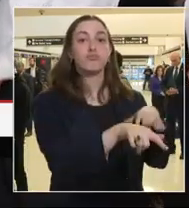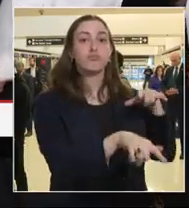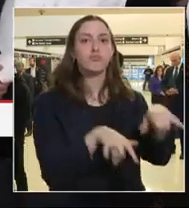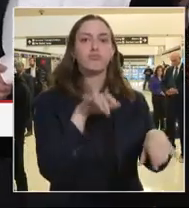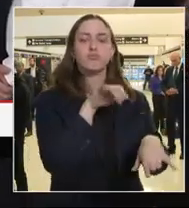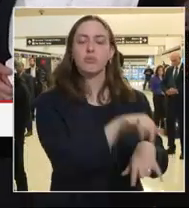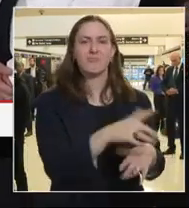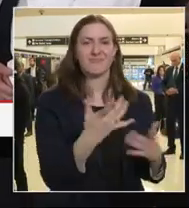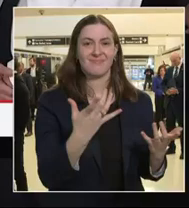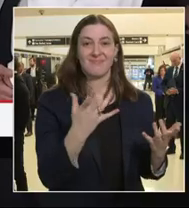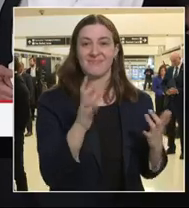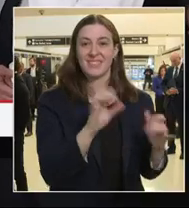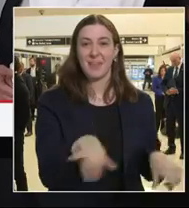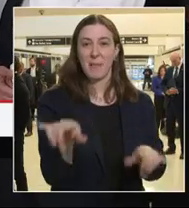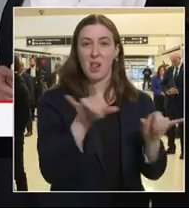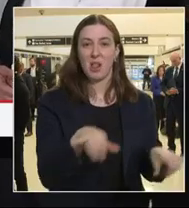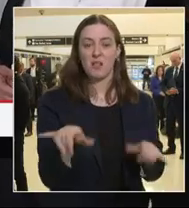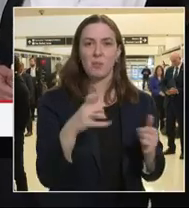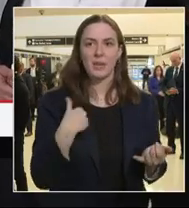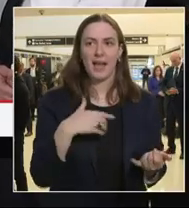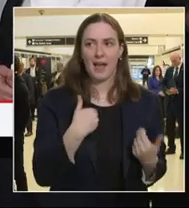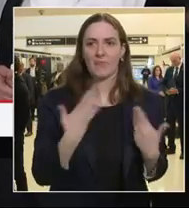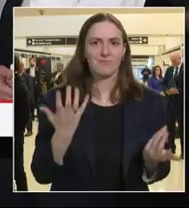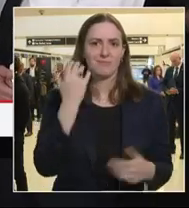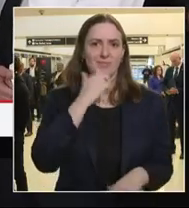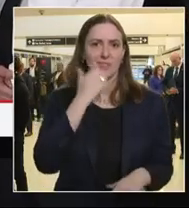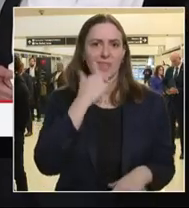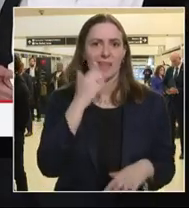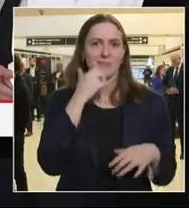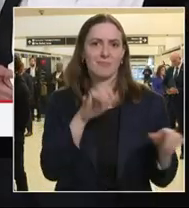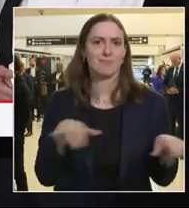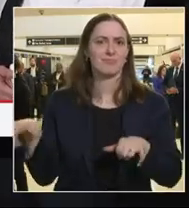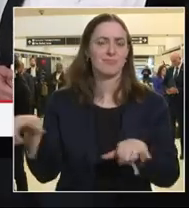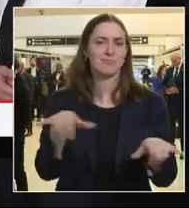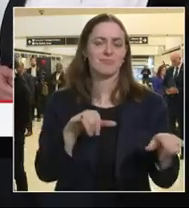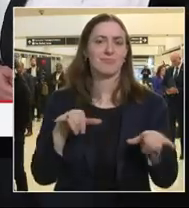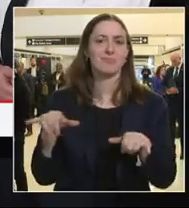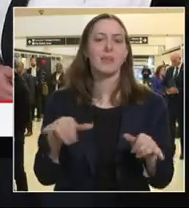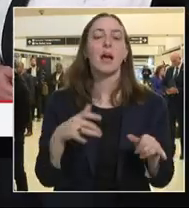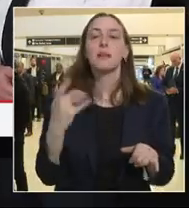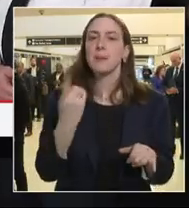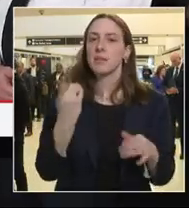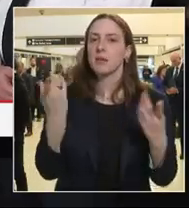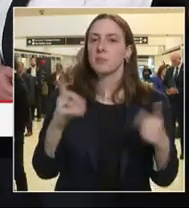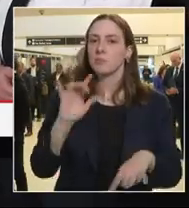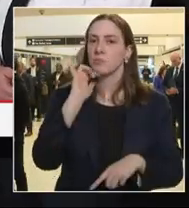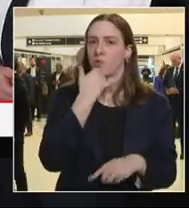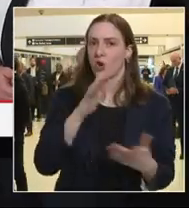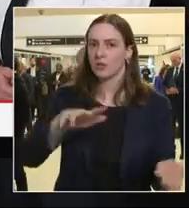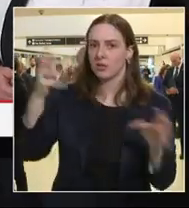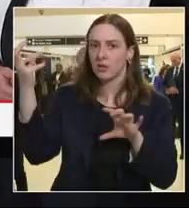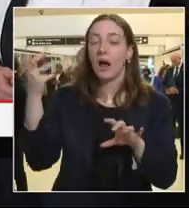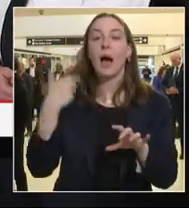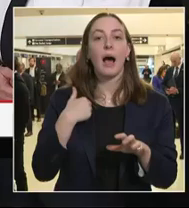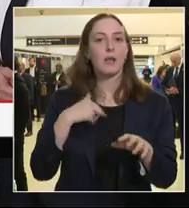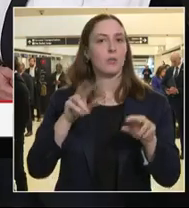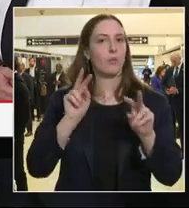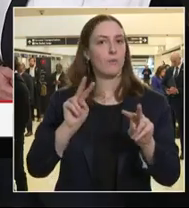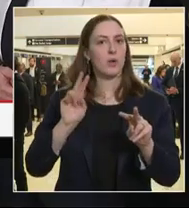procedure in place because this happens every day. Something went wrong here. I look forward to the time and point when we can give you that